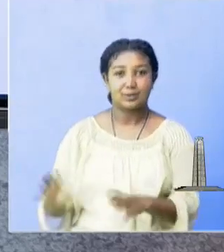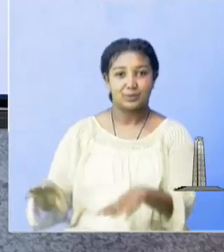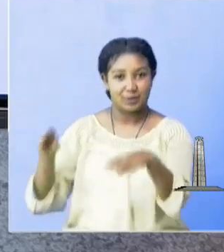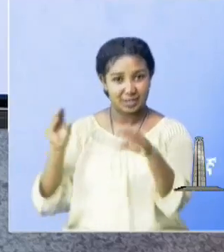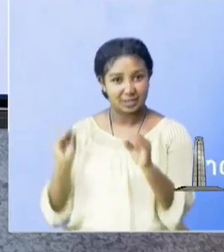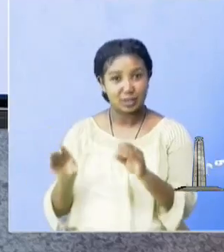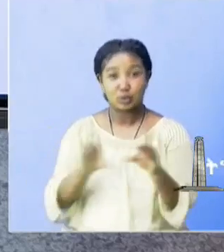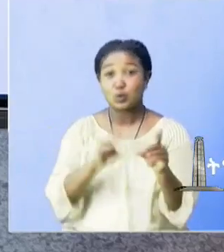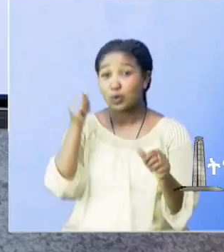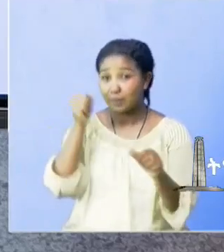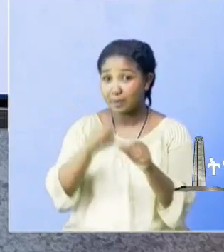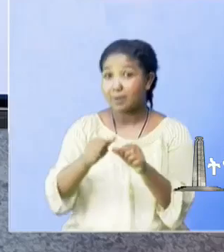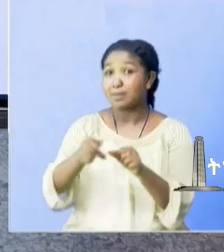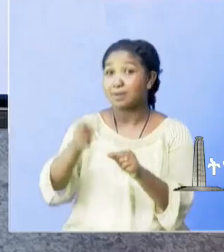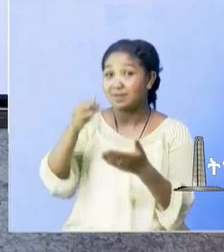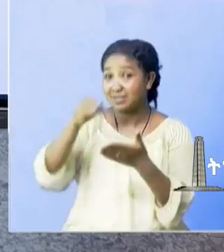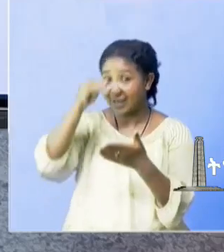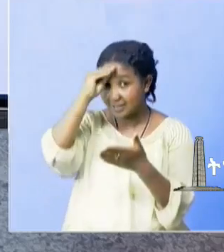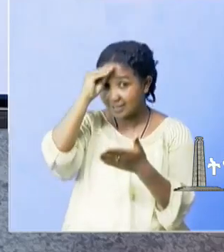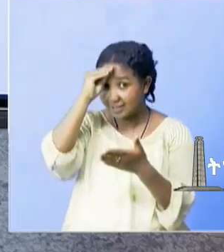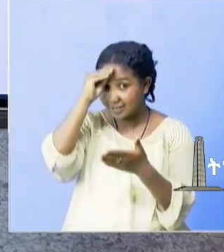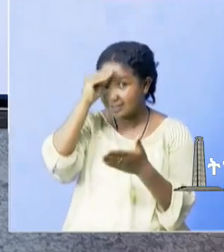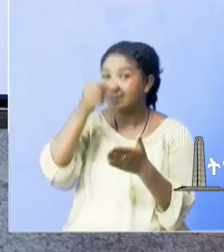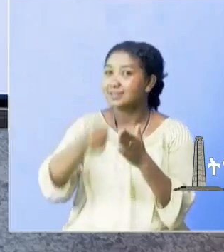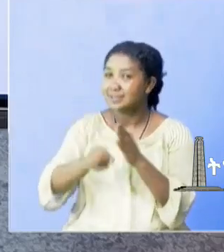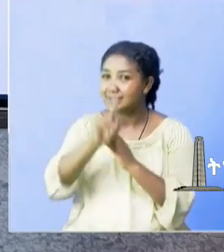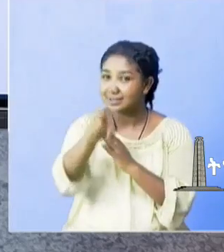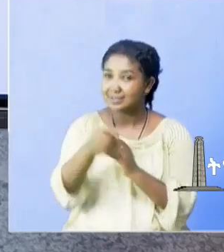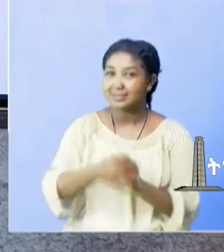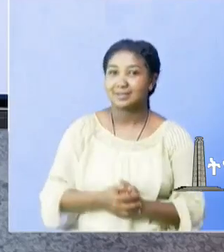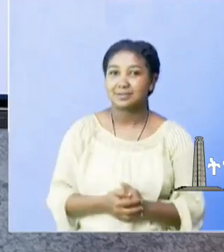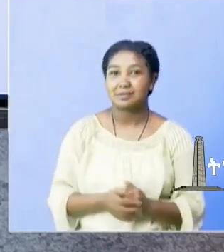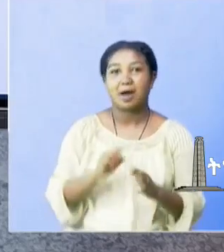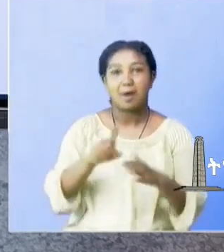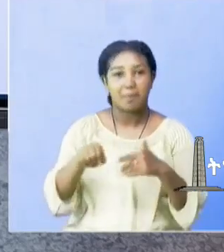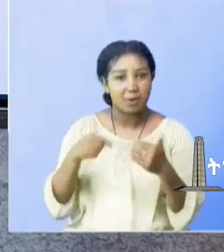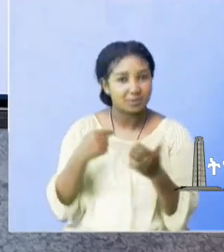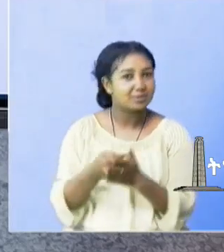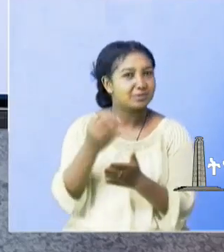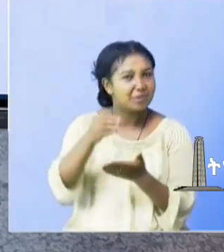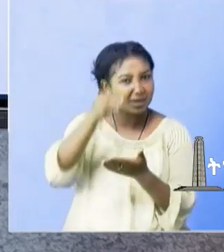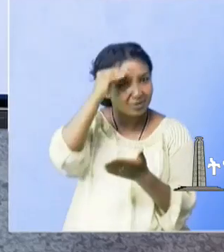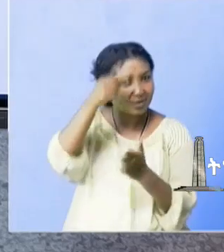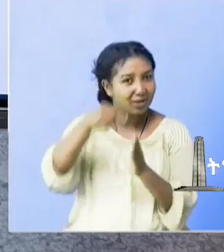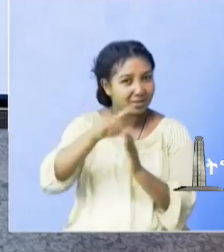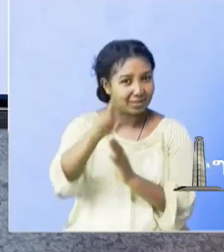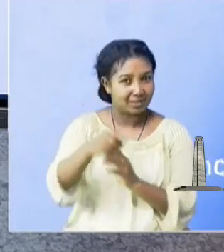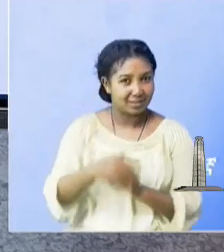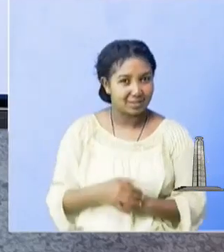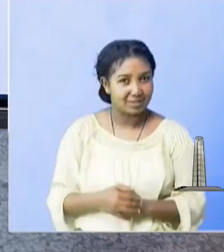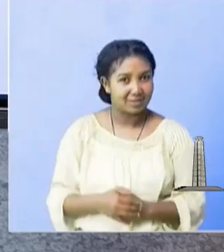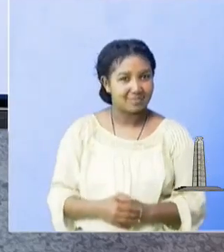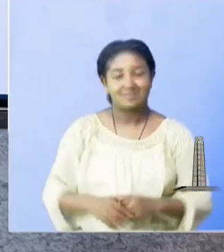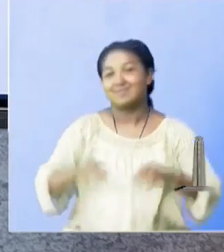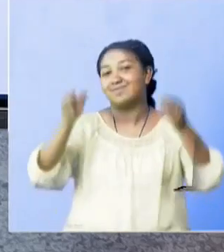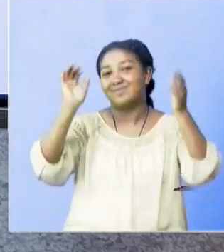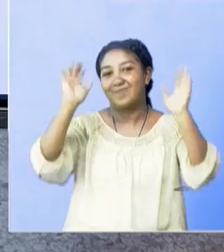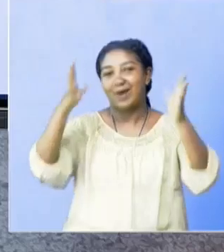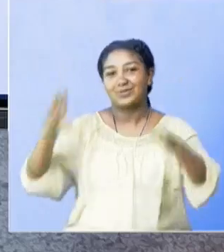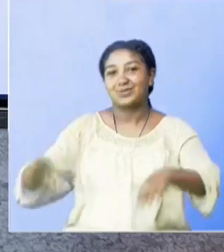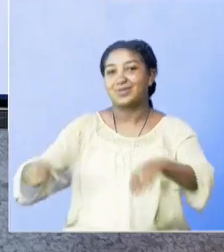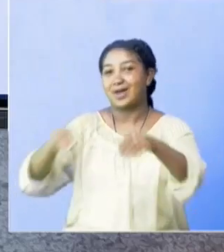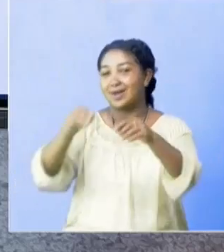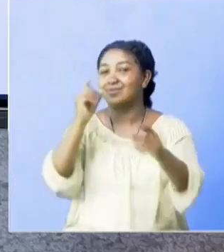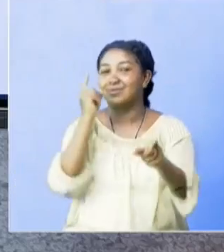Students, do you remember our previous lesson and what we were learned about previous time? Bravo, students, you